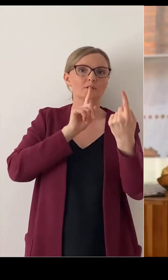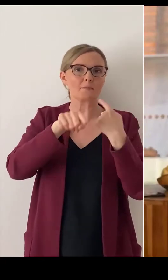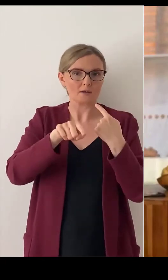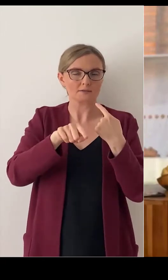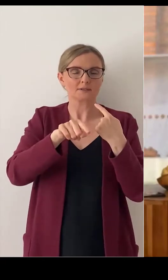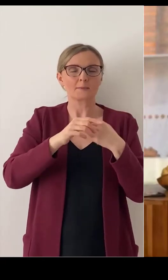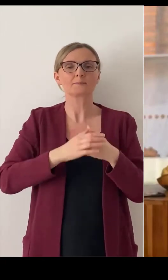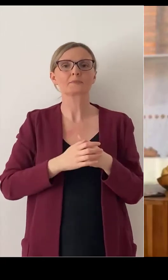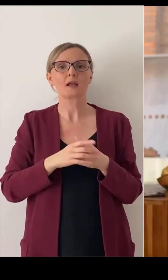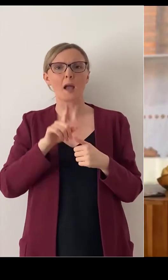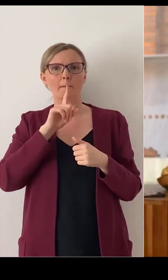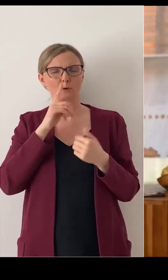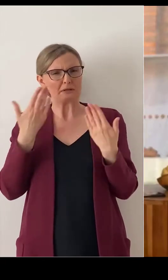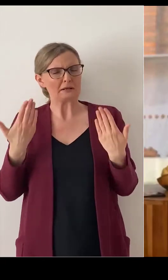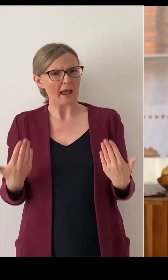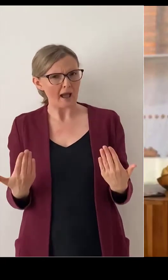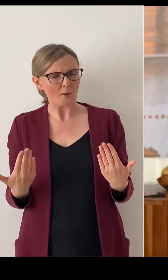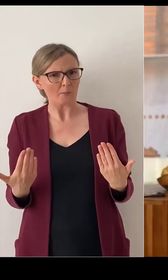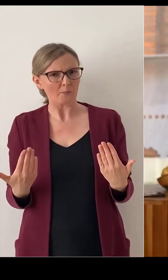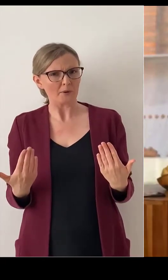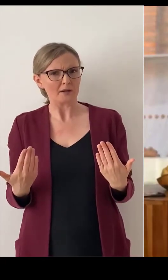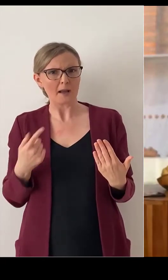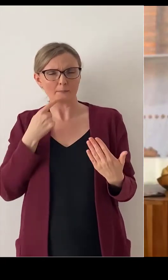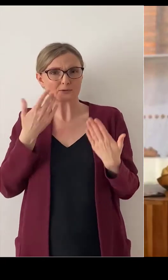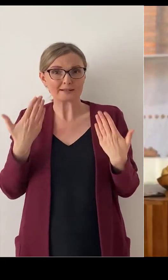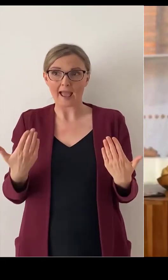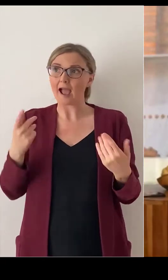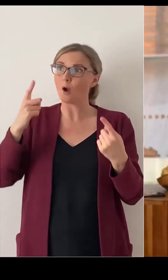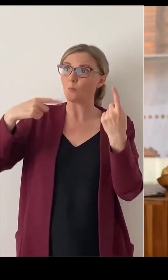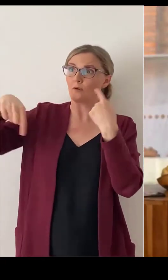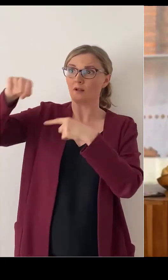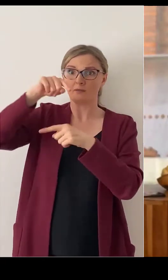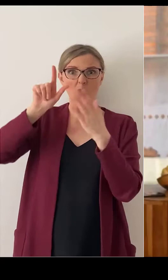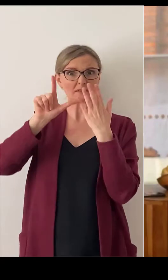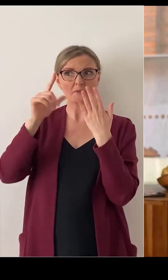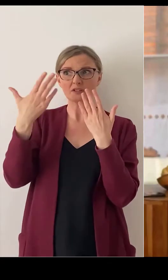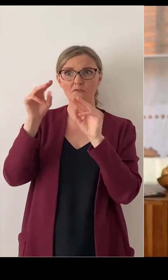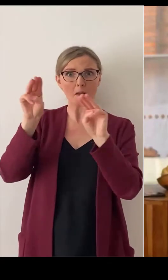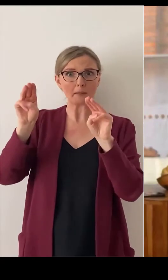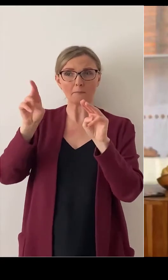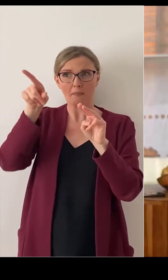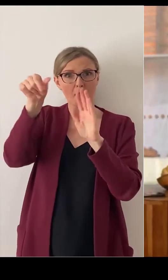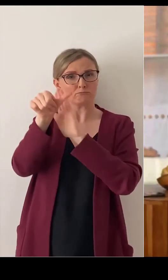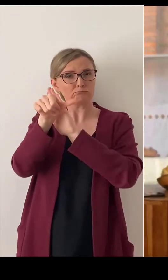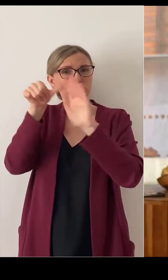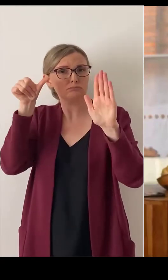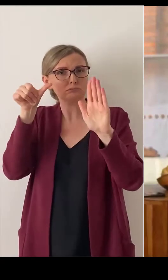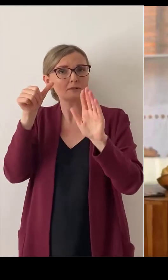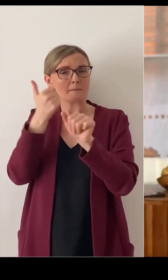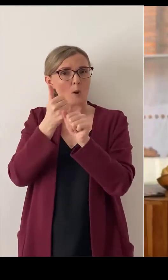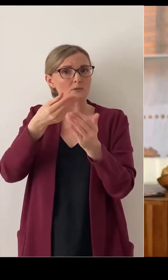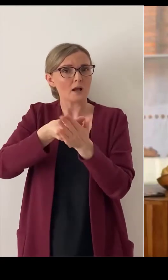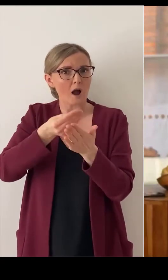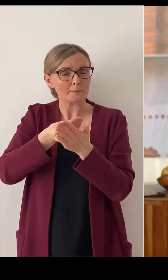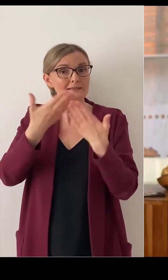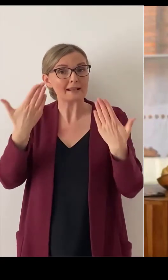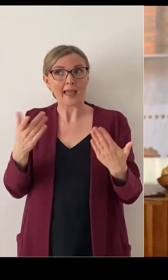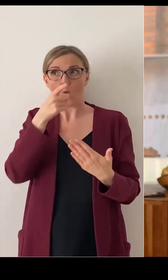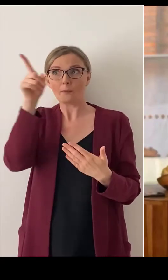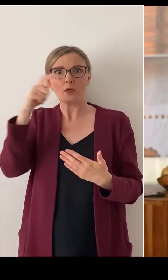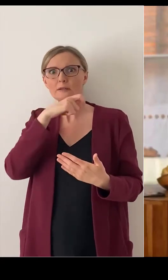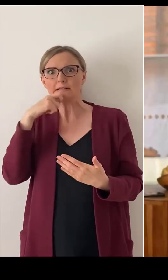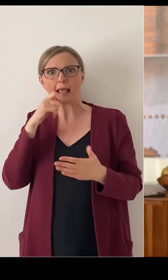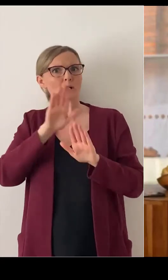amount. But now, these Nobel Prize winners and experts in the field are saying, wait,